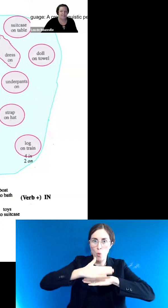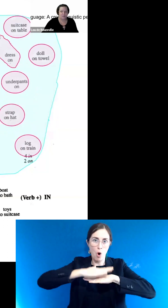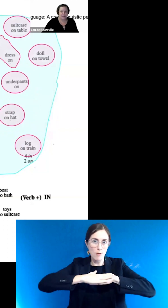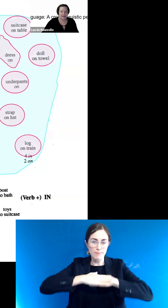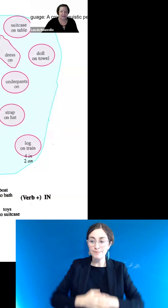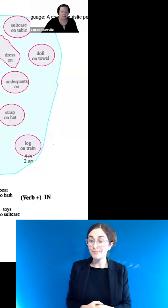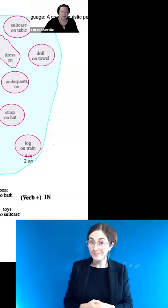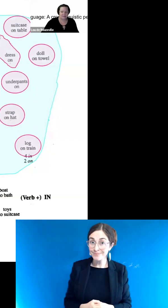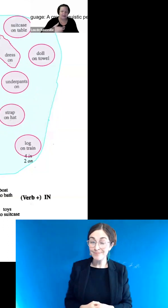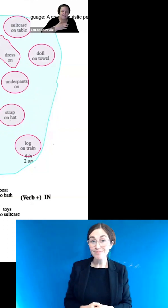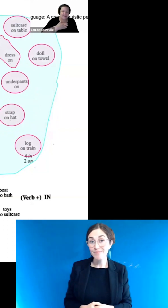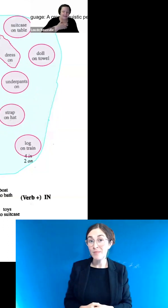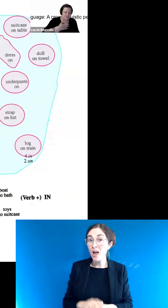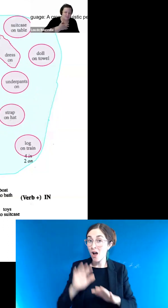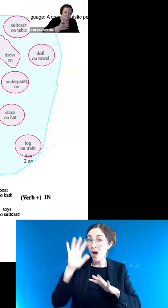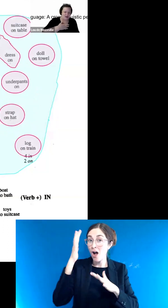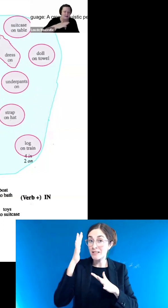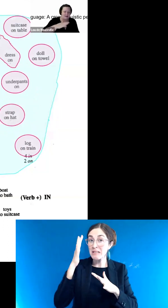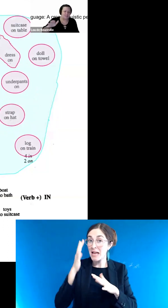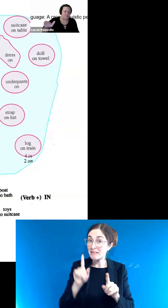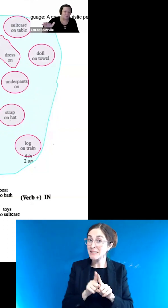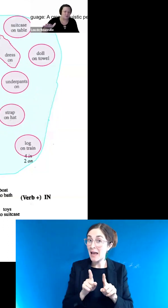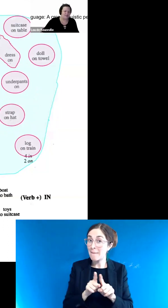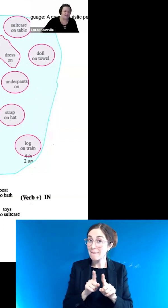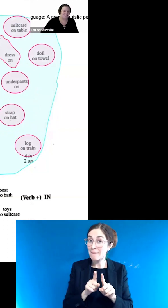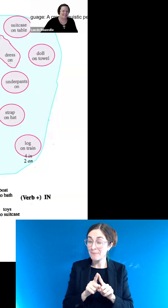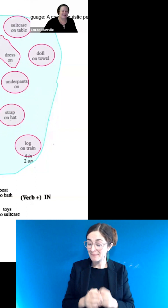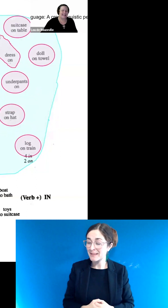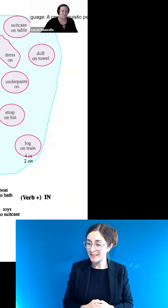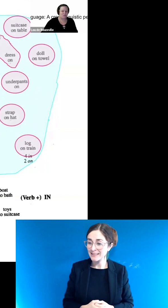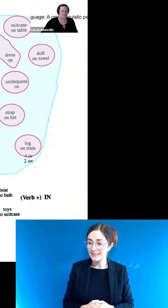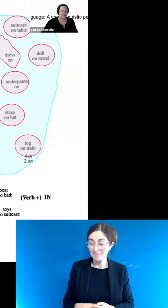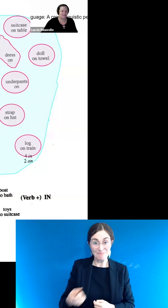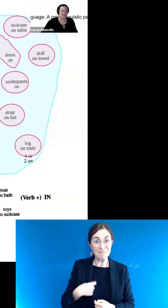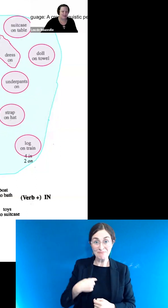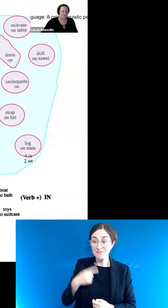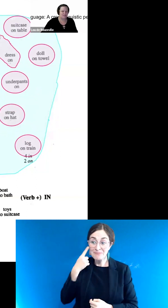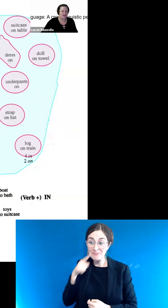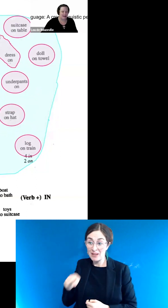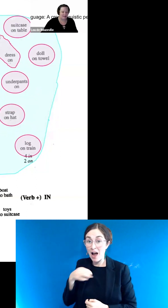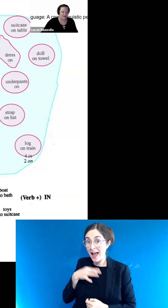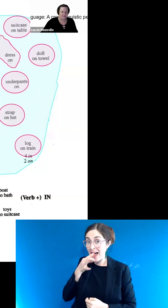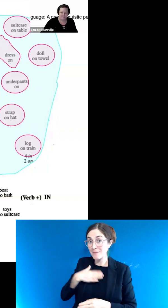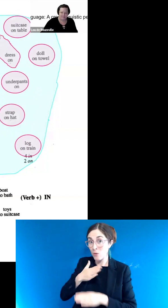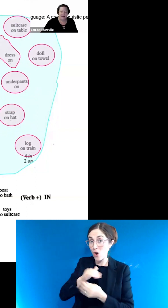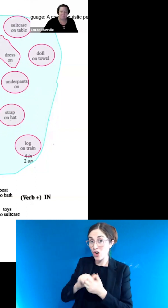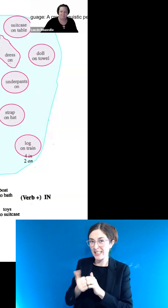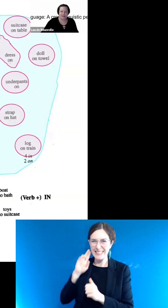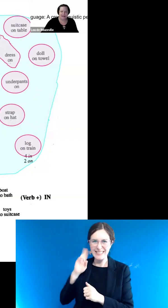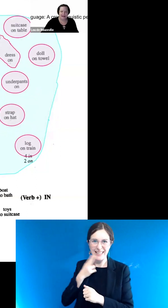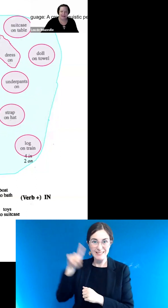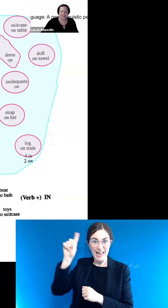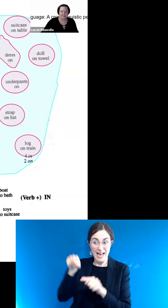Ditto in Auslan. I guessed all of these right. I checked with 2 colleagues today. How would you sign this? How would you sign